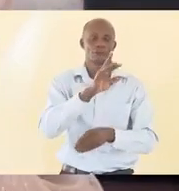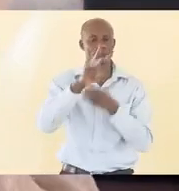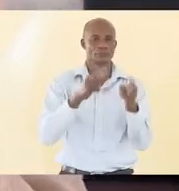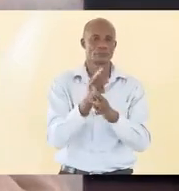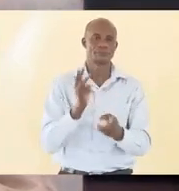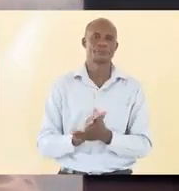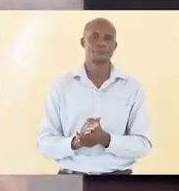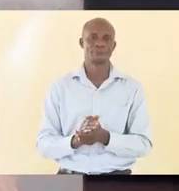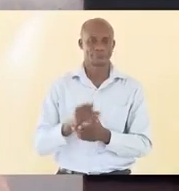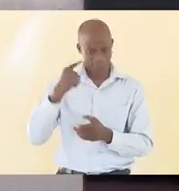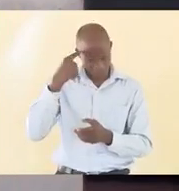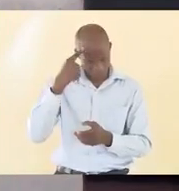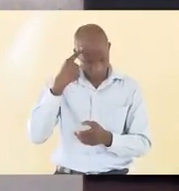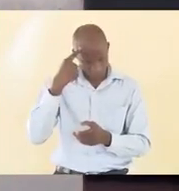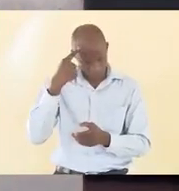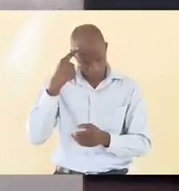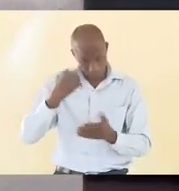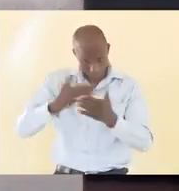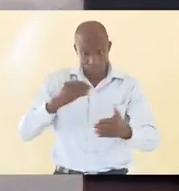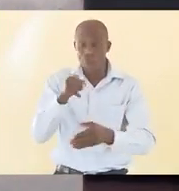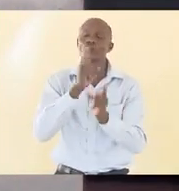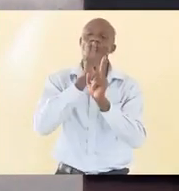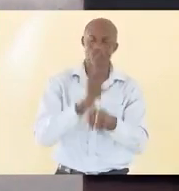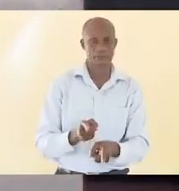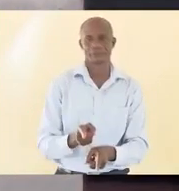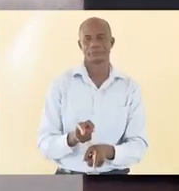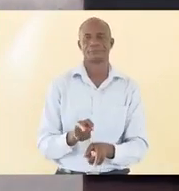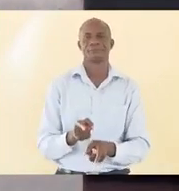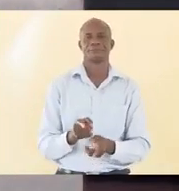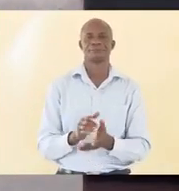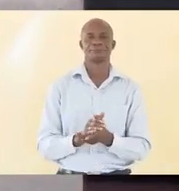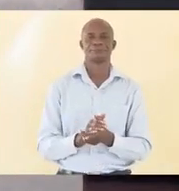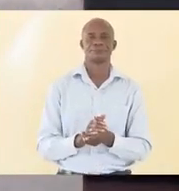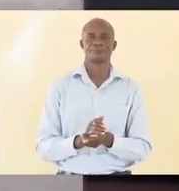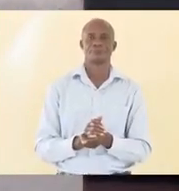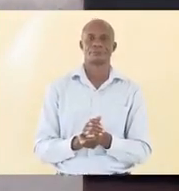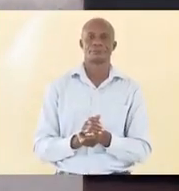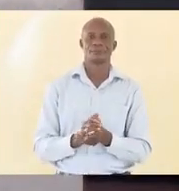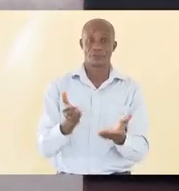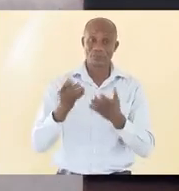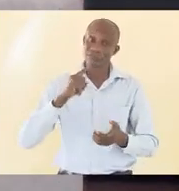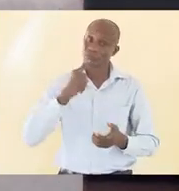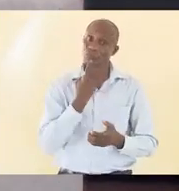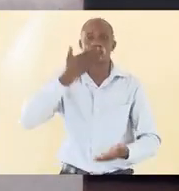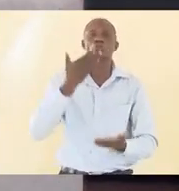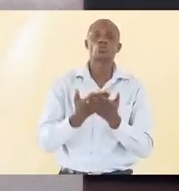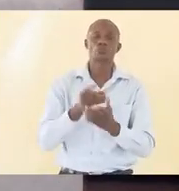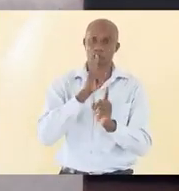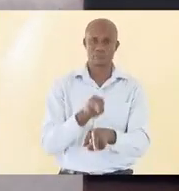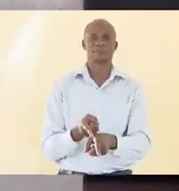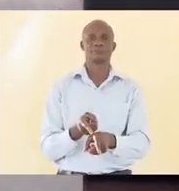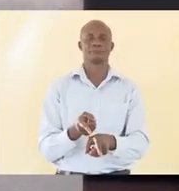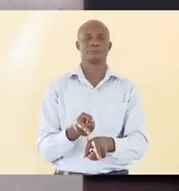before you answer. And I would like some serious good answers for that.